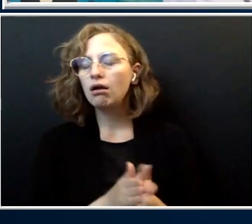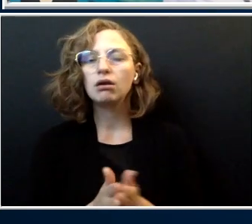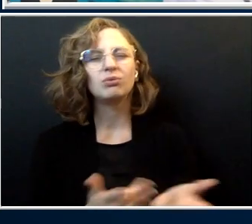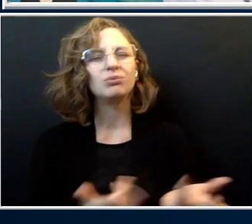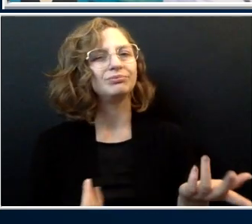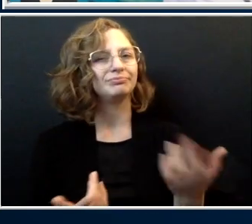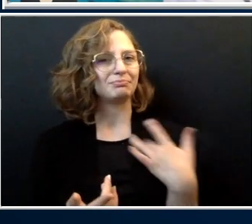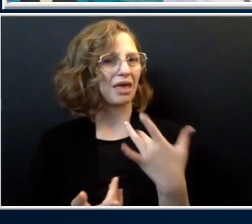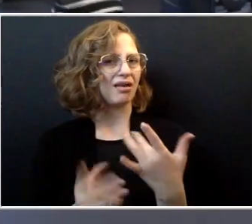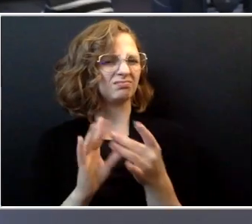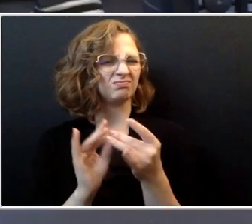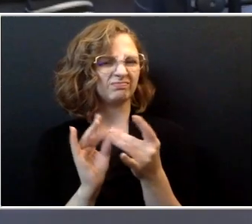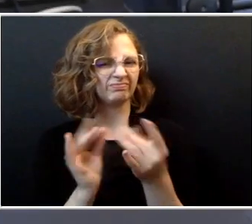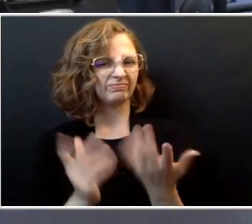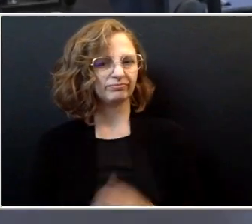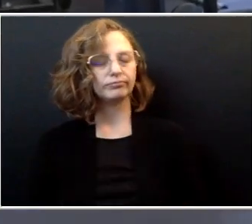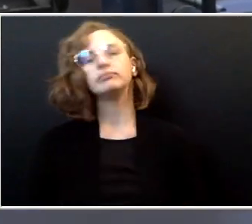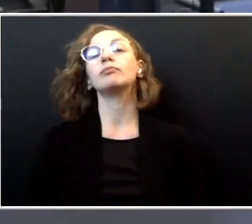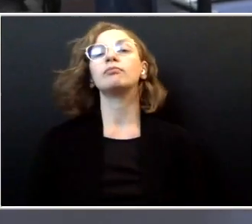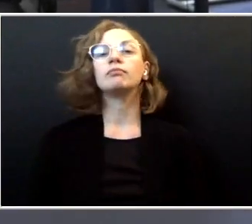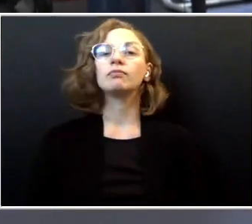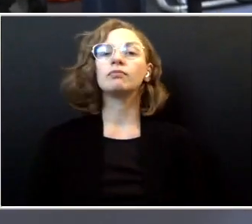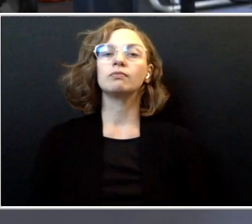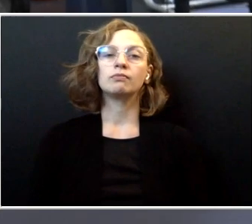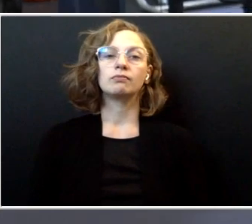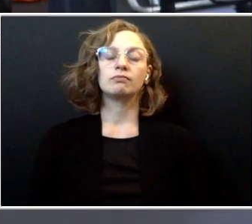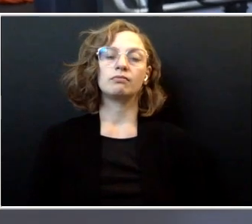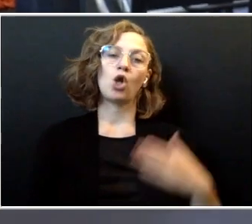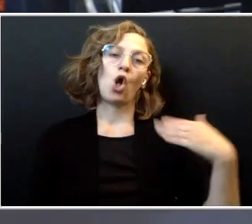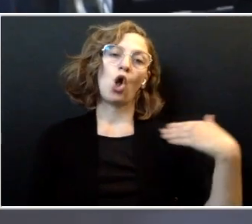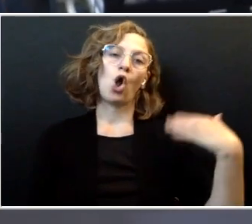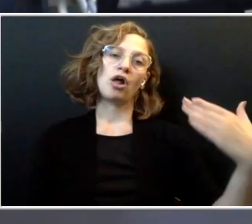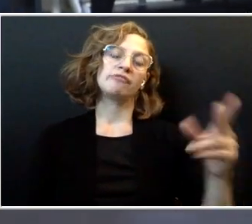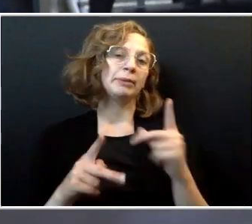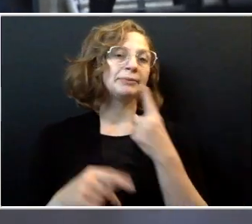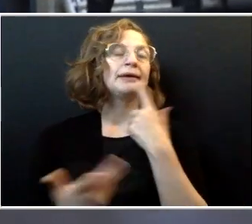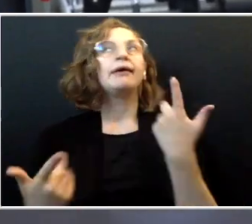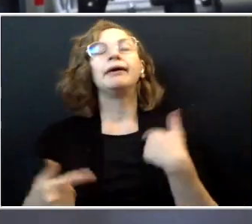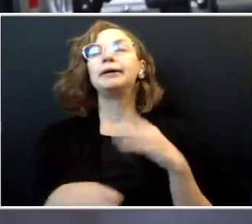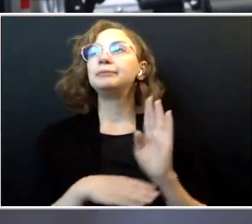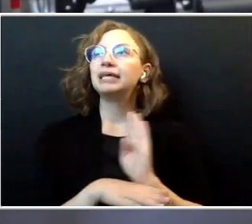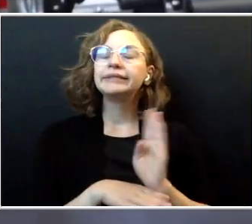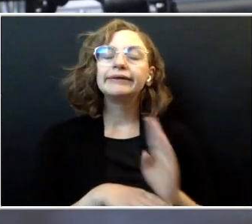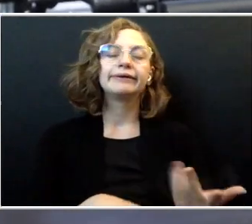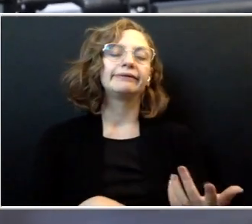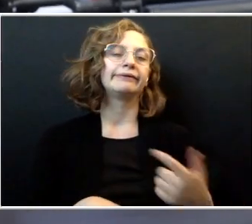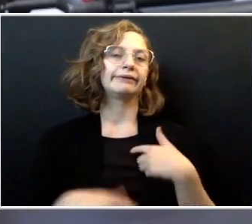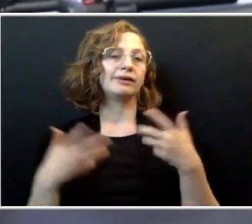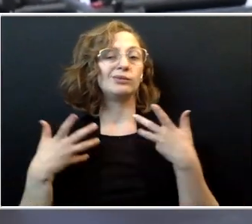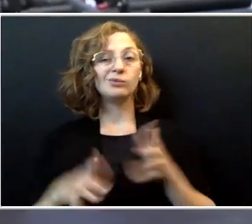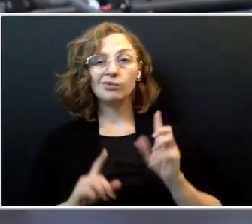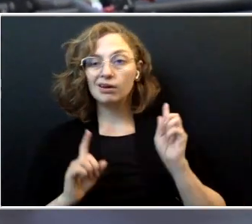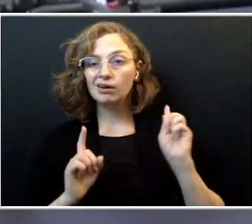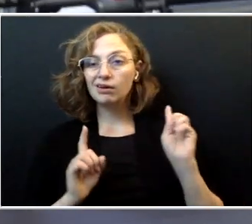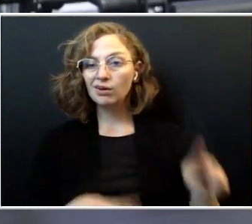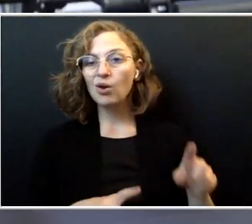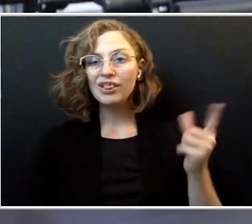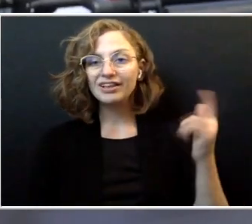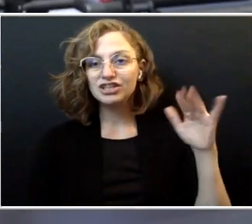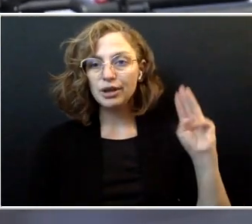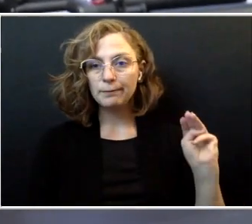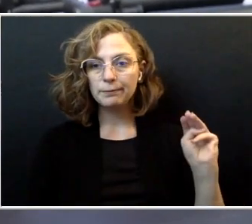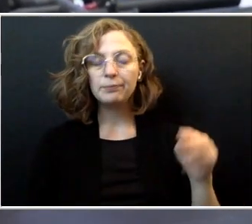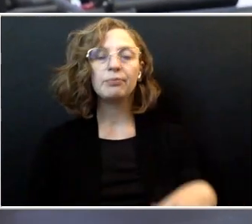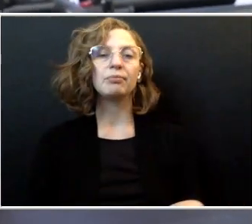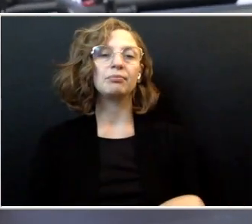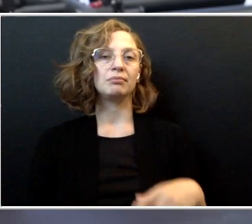A lot of times it's just busy schedules, not wanting to get out and go to the gym. A lot of people have intentions to do it, and then their day